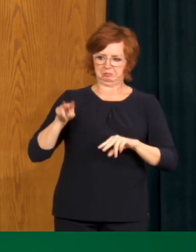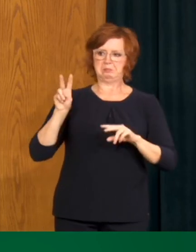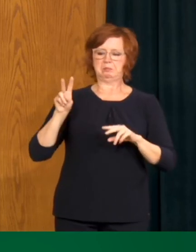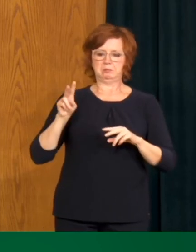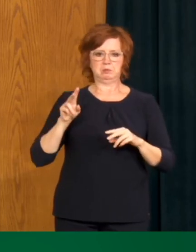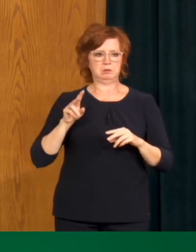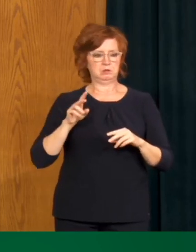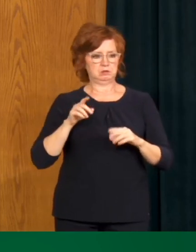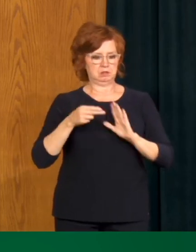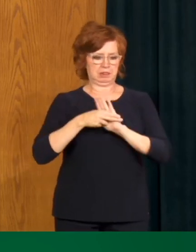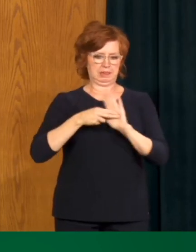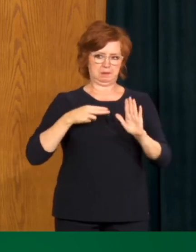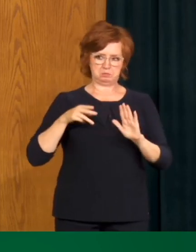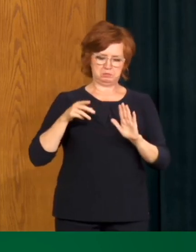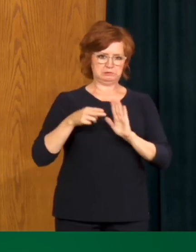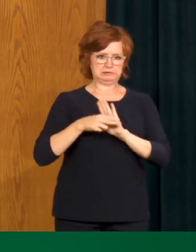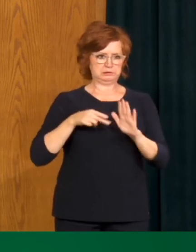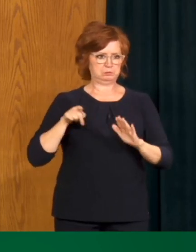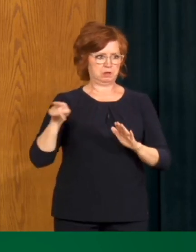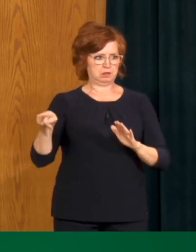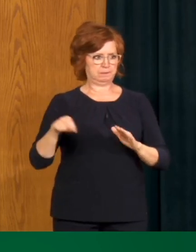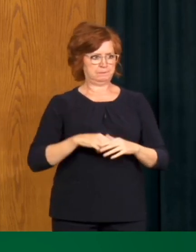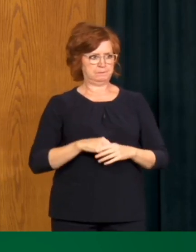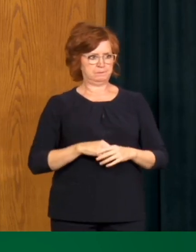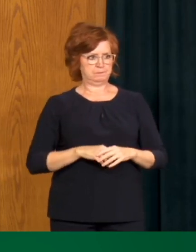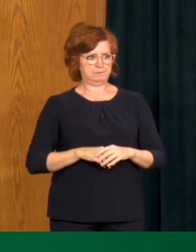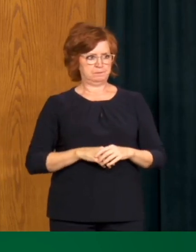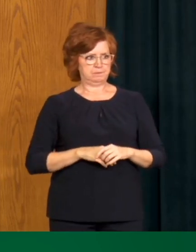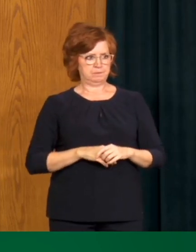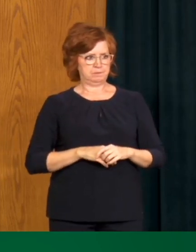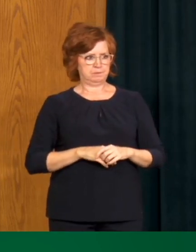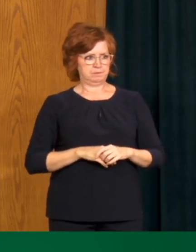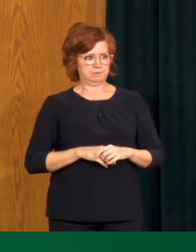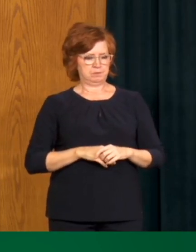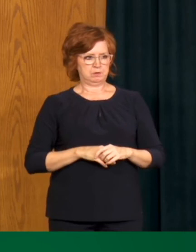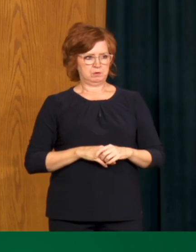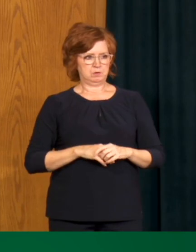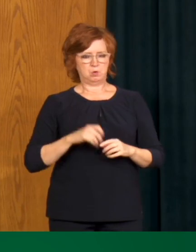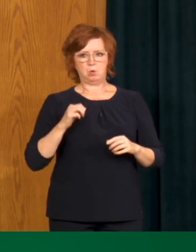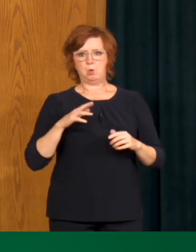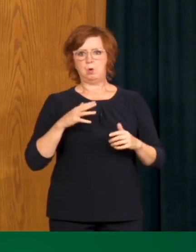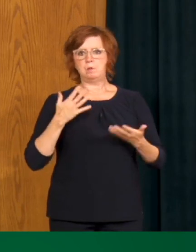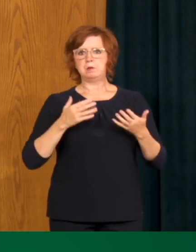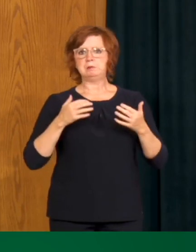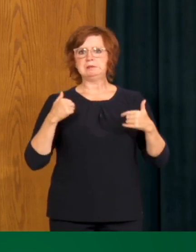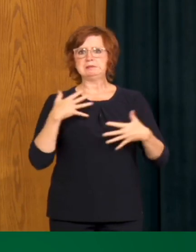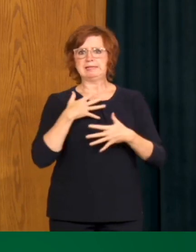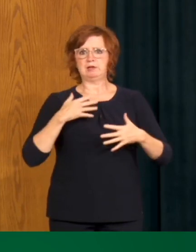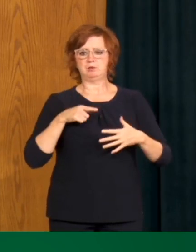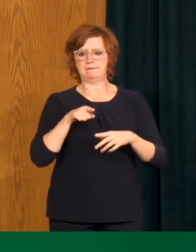or keeping distance because they're afraid they may be carrying COVID-19, as we've seen in other parts of the country?